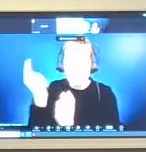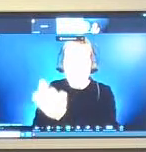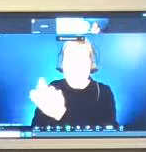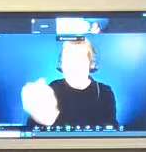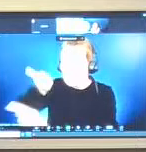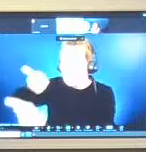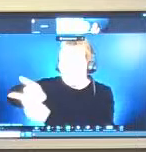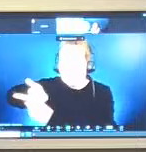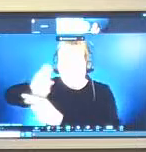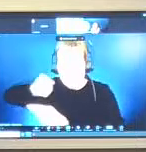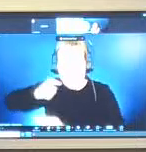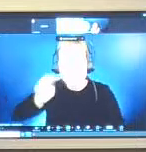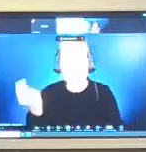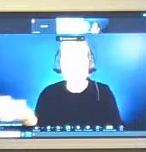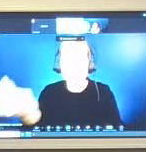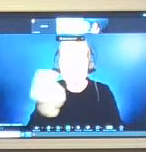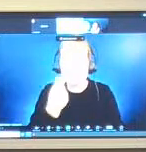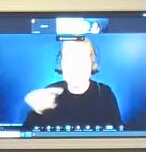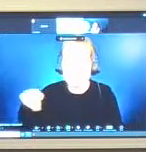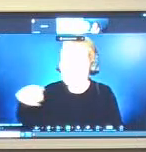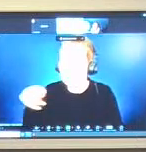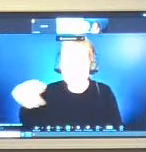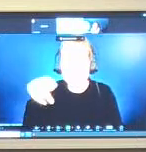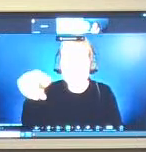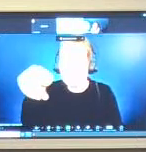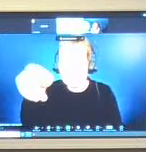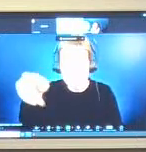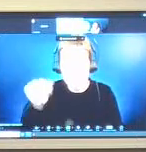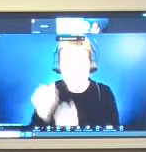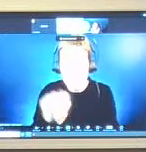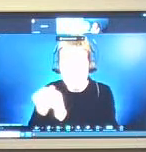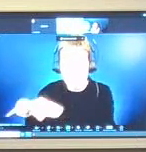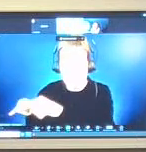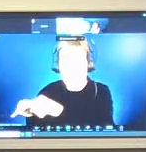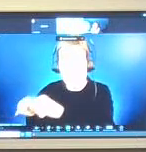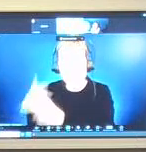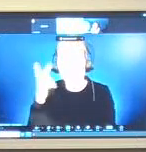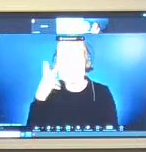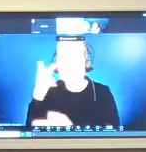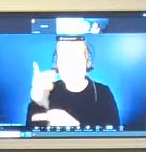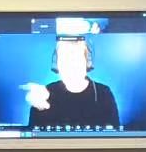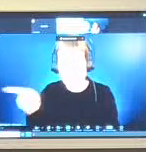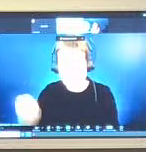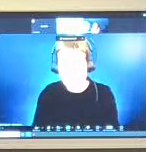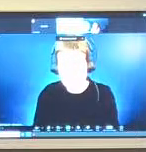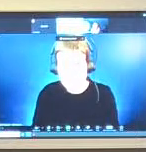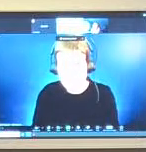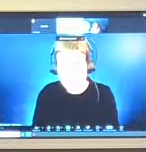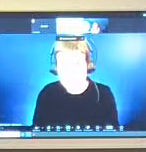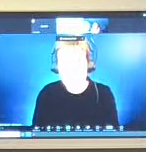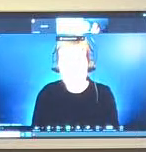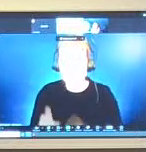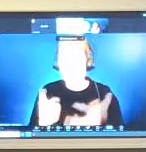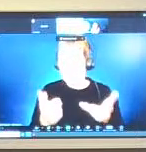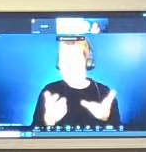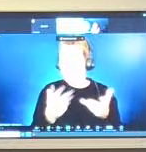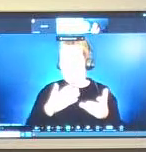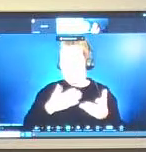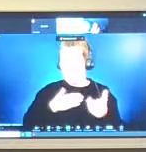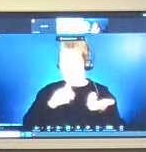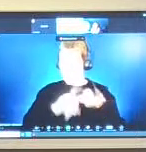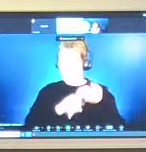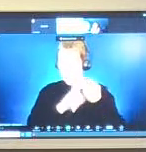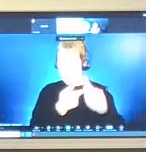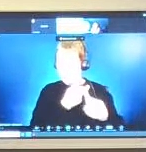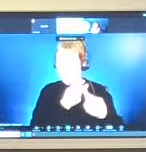of mine who, and I'm trying to find a place in Charleston to do it, set up a dinner,